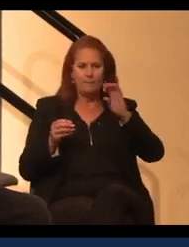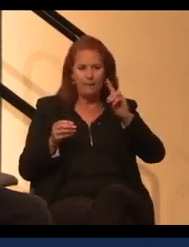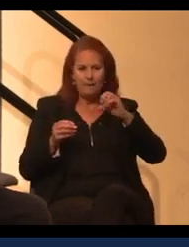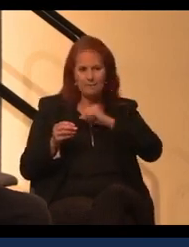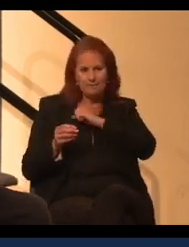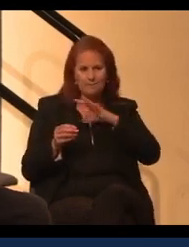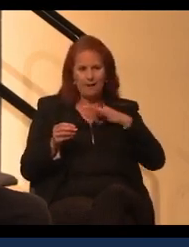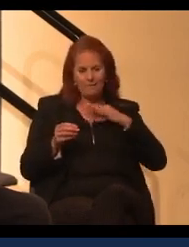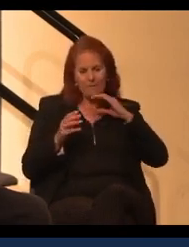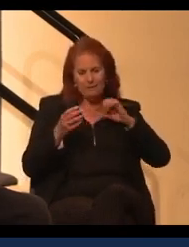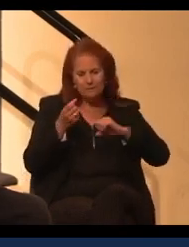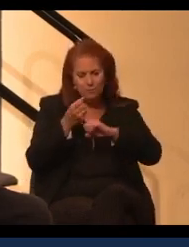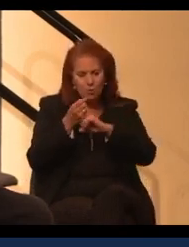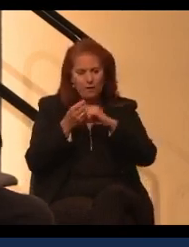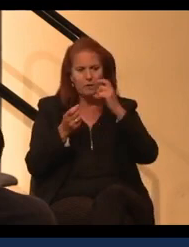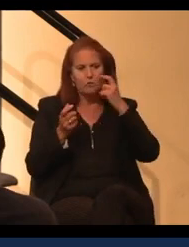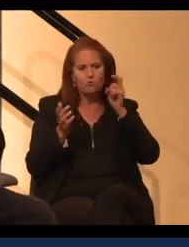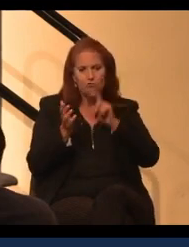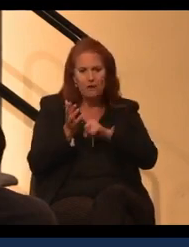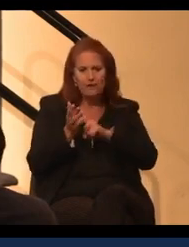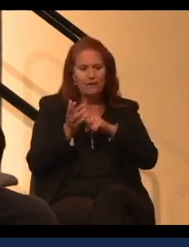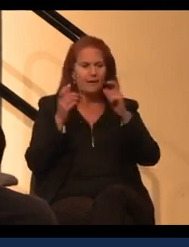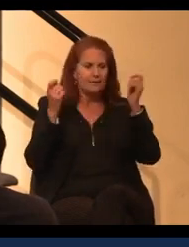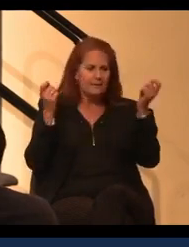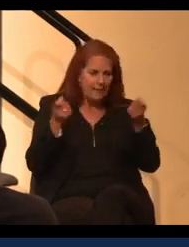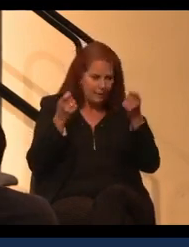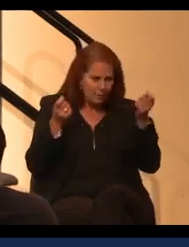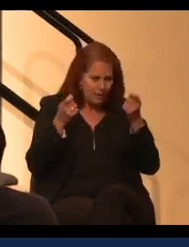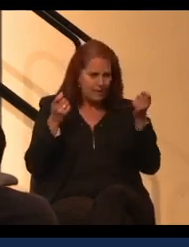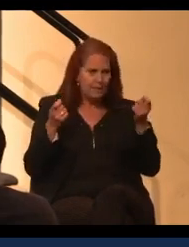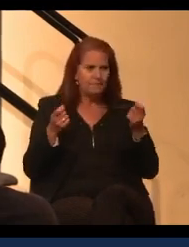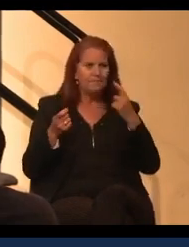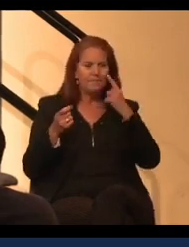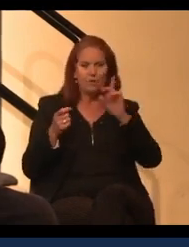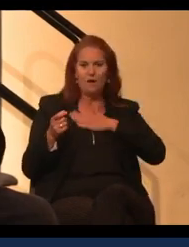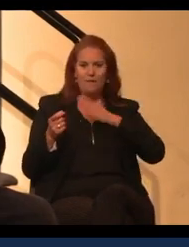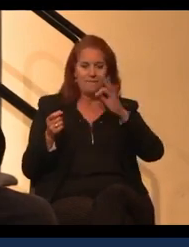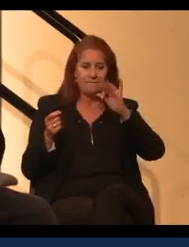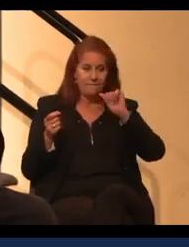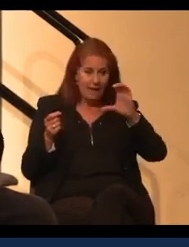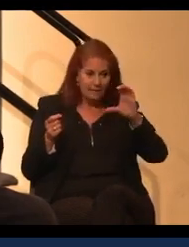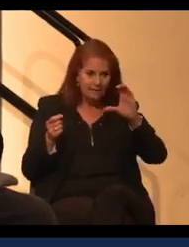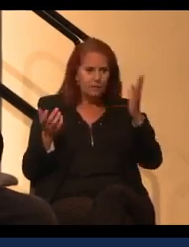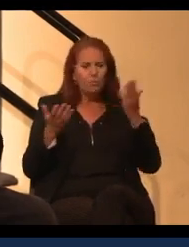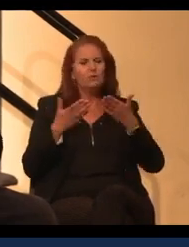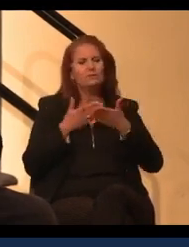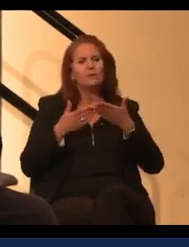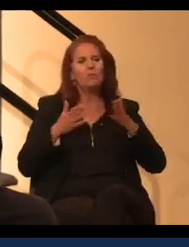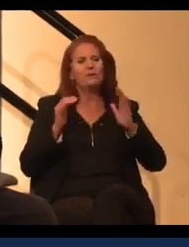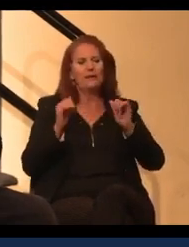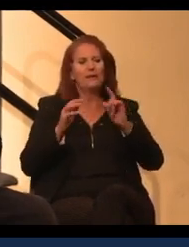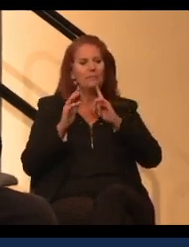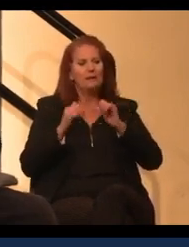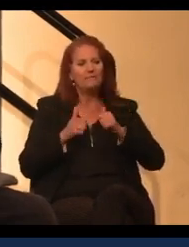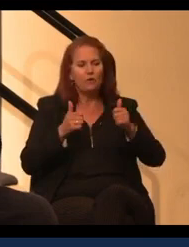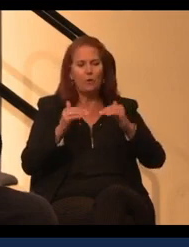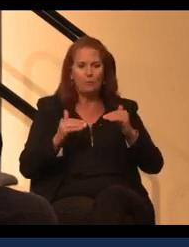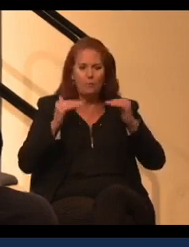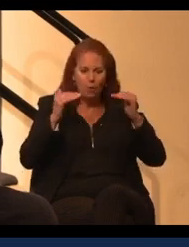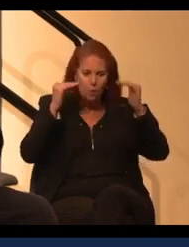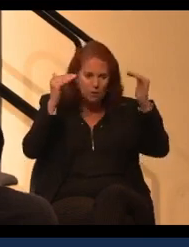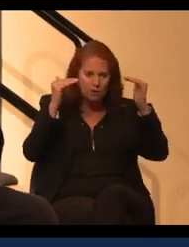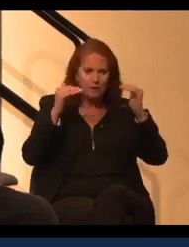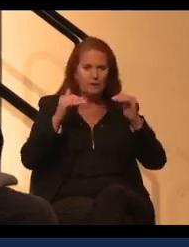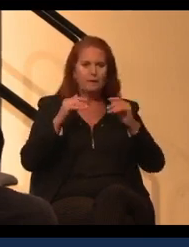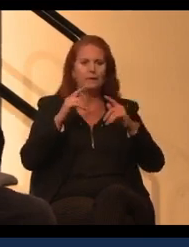supported, being recognized, are being celebrated. For our faculty, what are some ways that they can be further promoted up